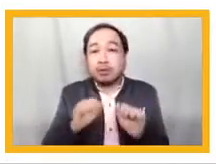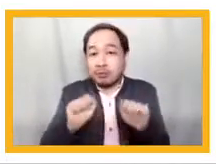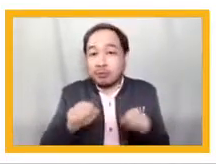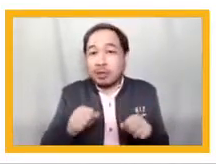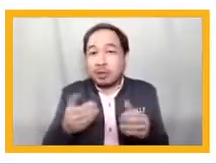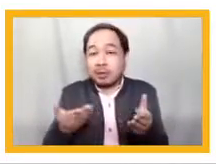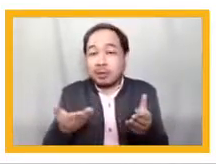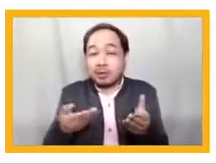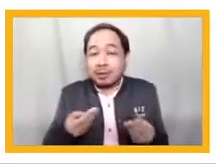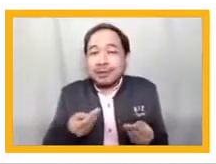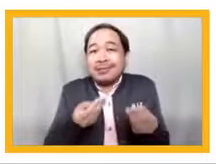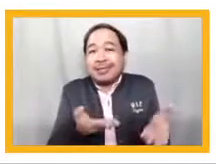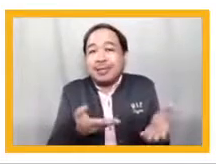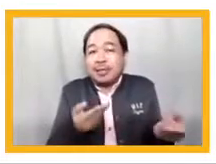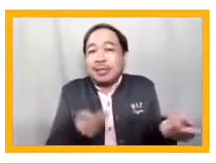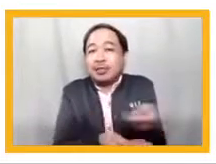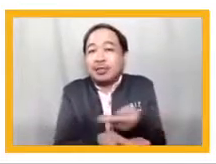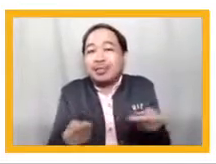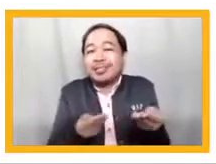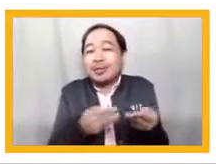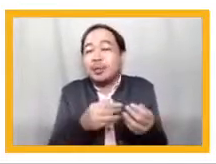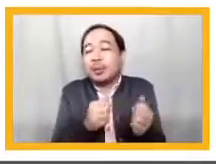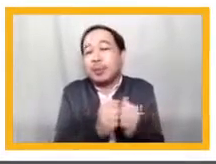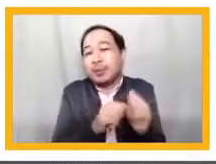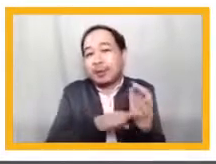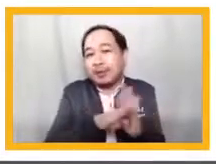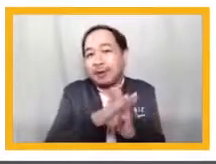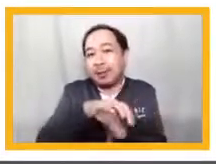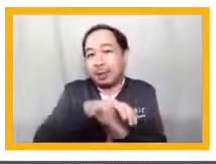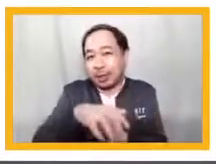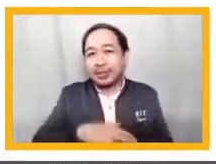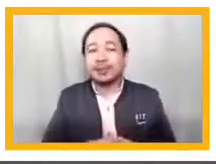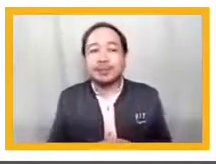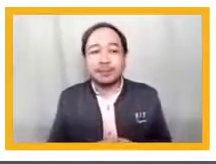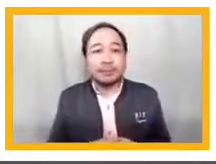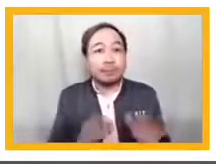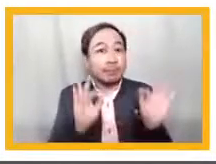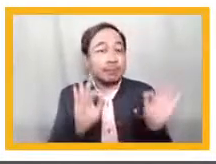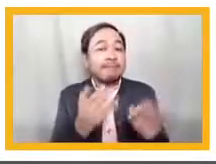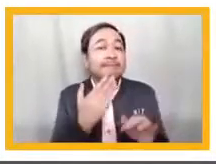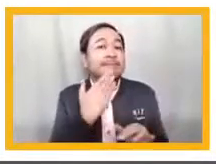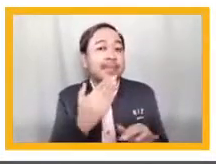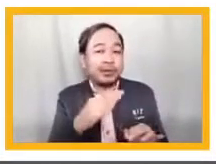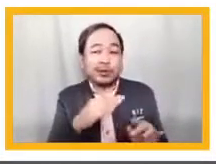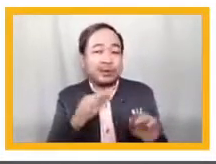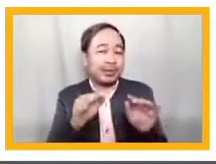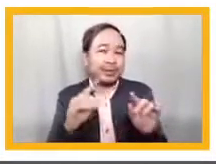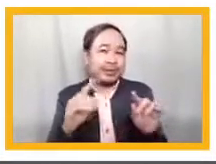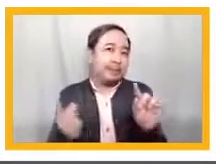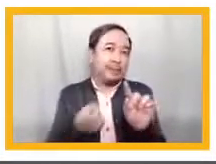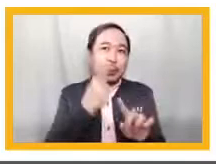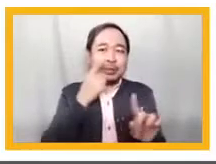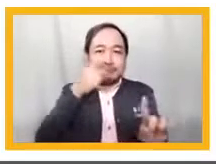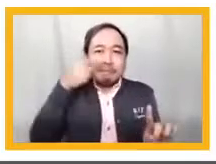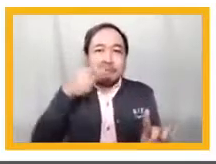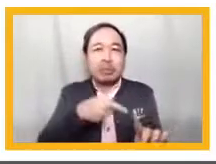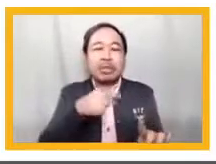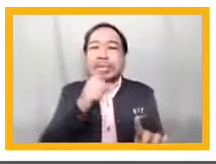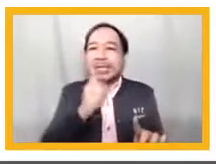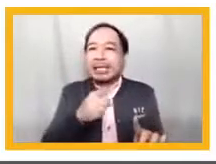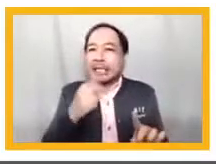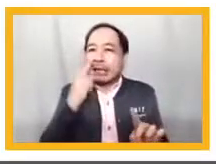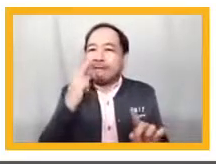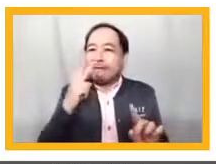to developing countries. Thank you. Thank you very much. Very important points. We need this multi-level leadership